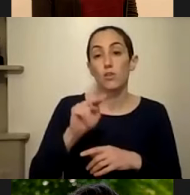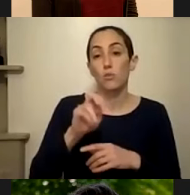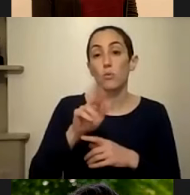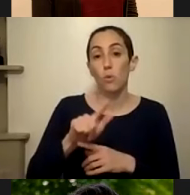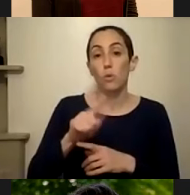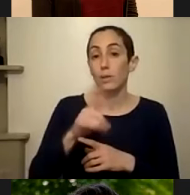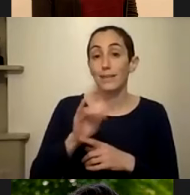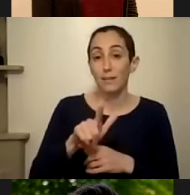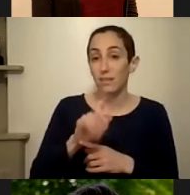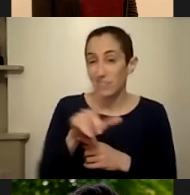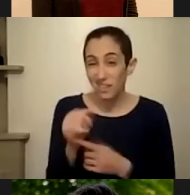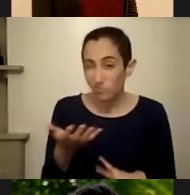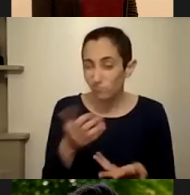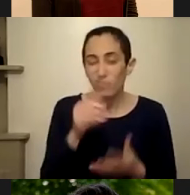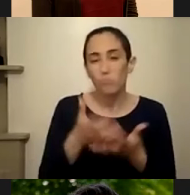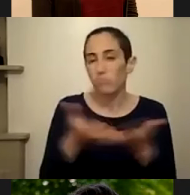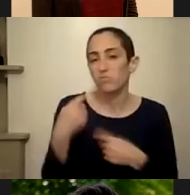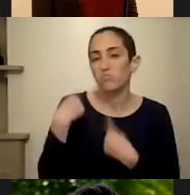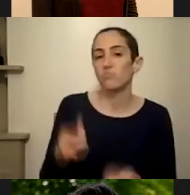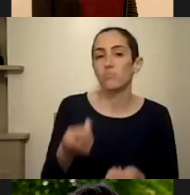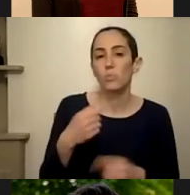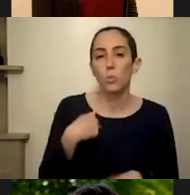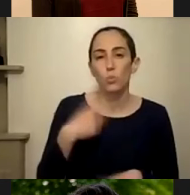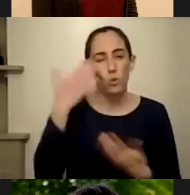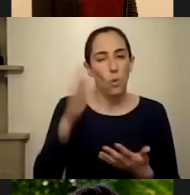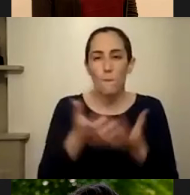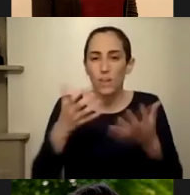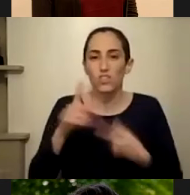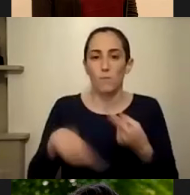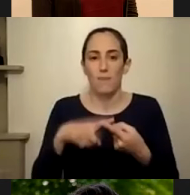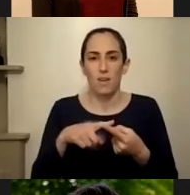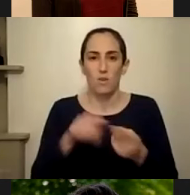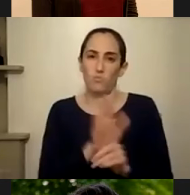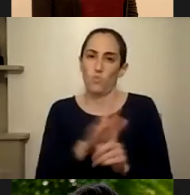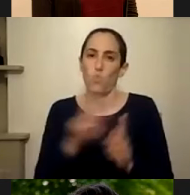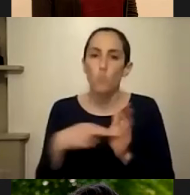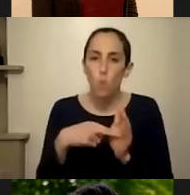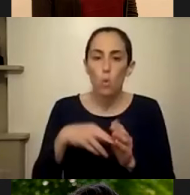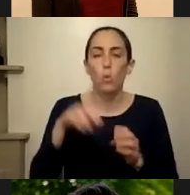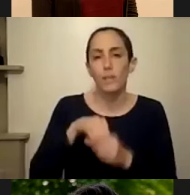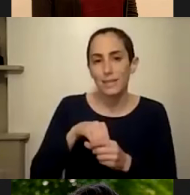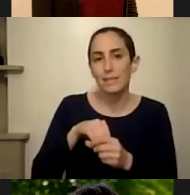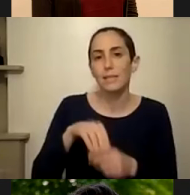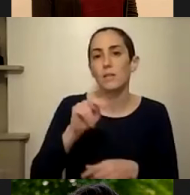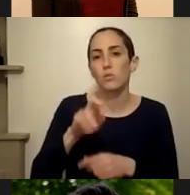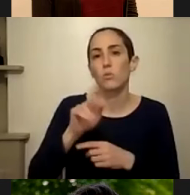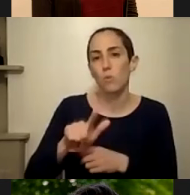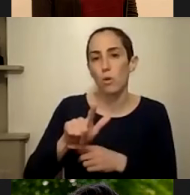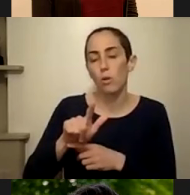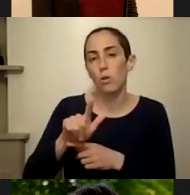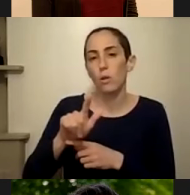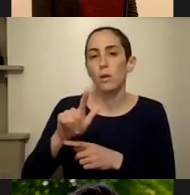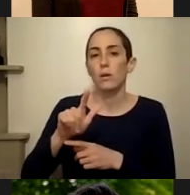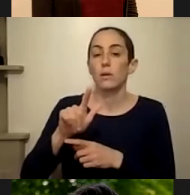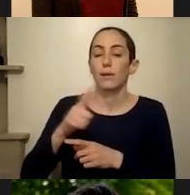we don't know much about what LIN28 do in the mural glial cells in the mammary retina. So